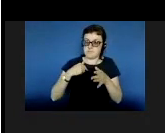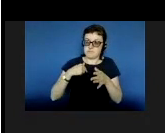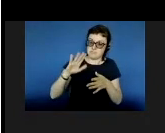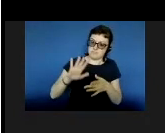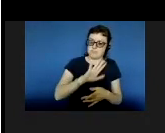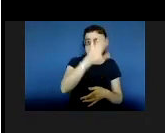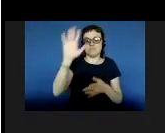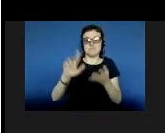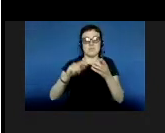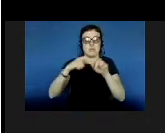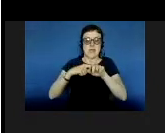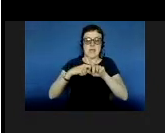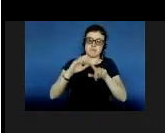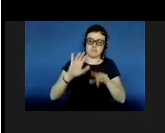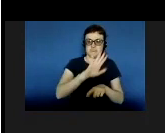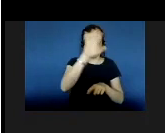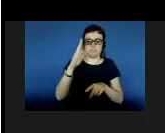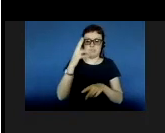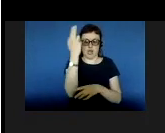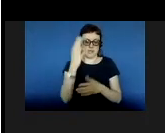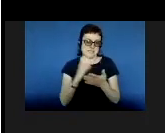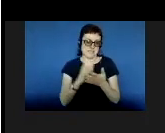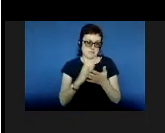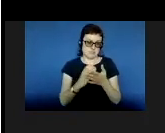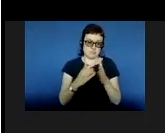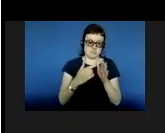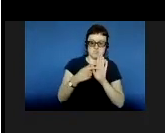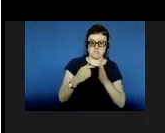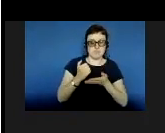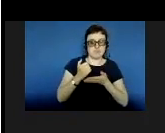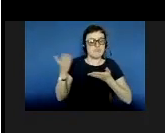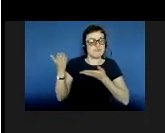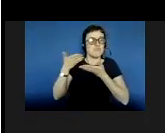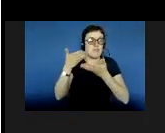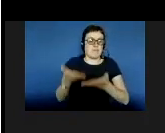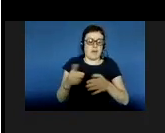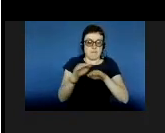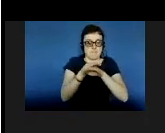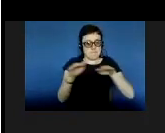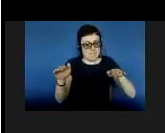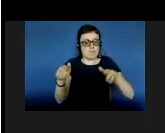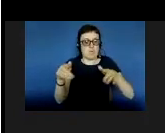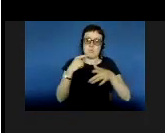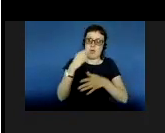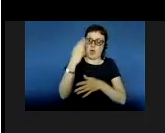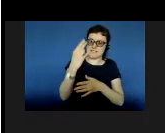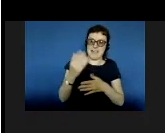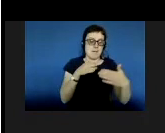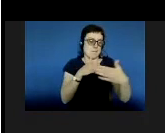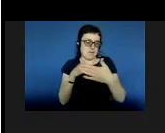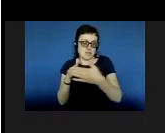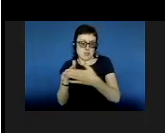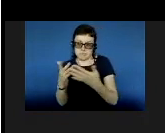UK-wide arts charity that aims to provide a platform for artists who face barriers to the art world for reasons including